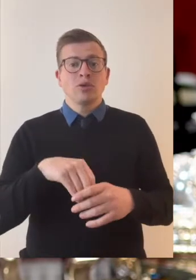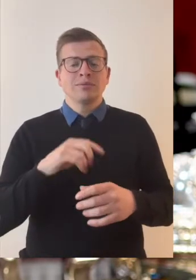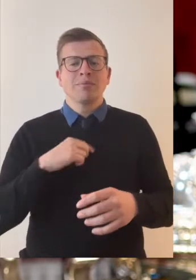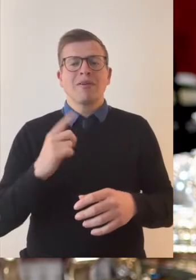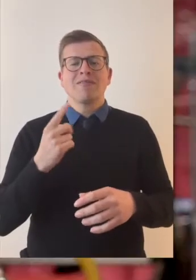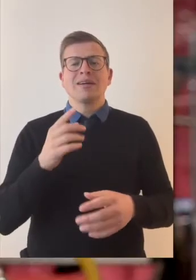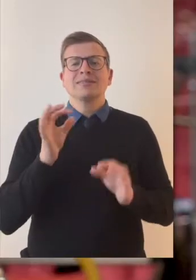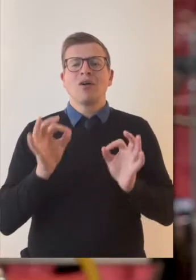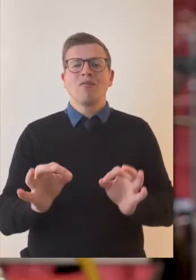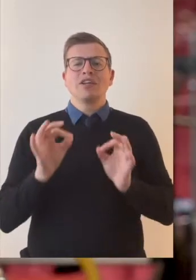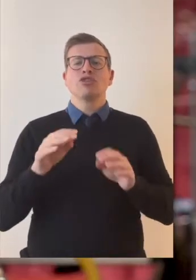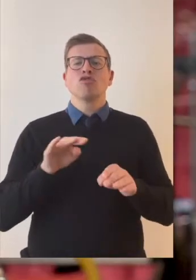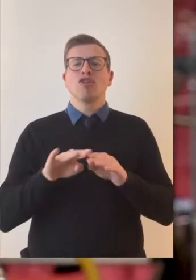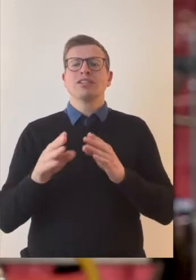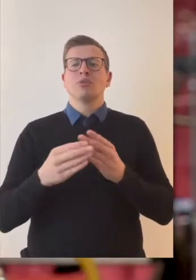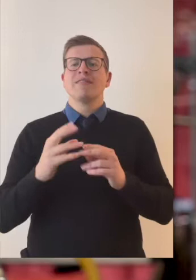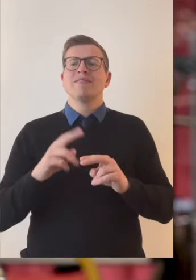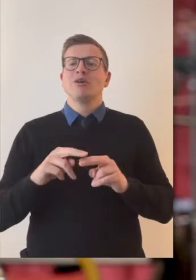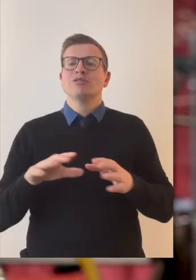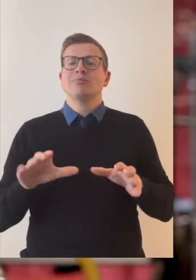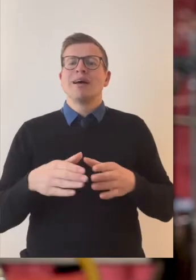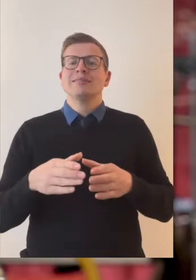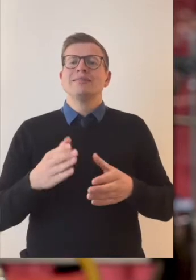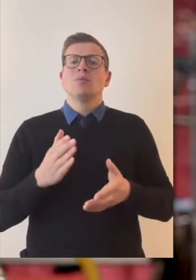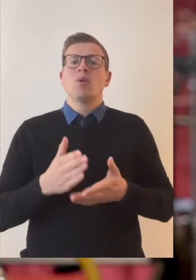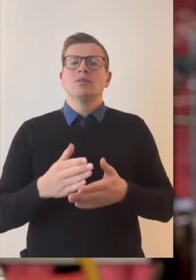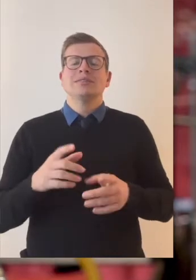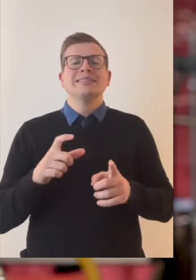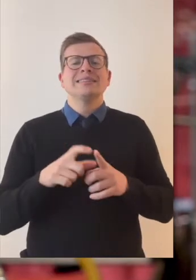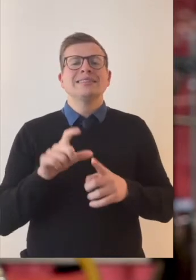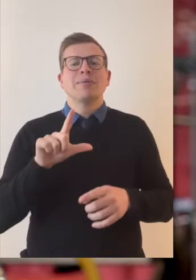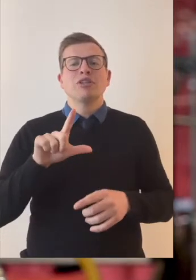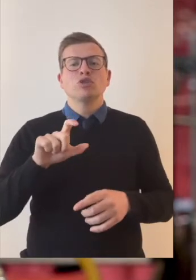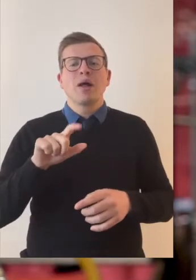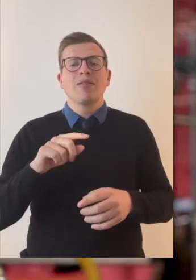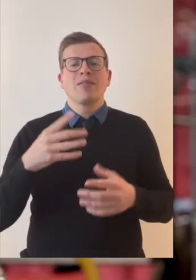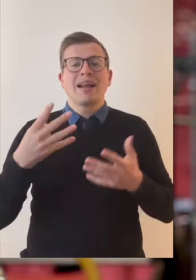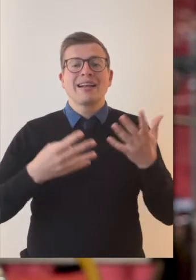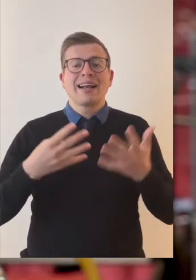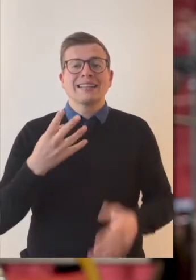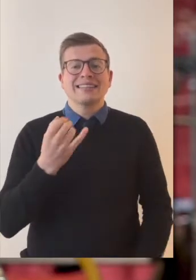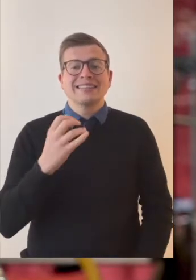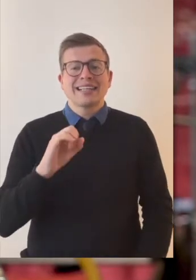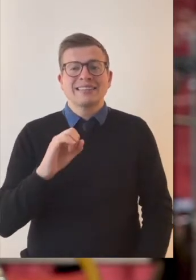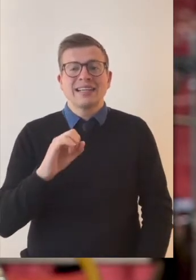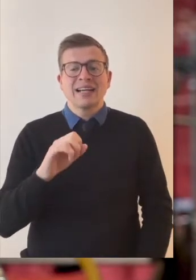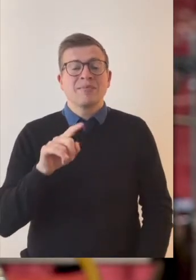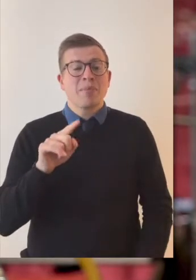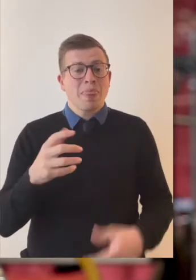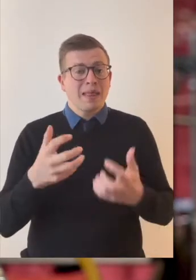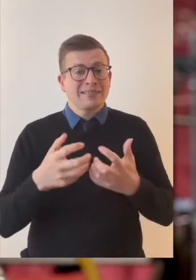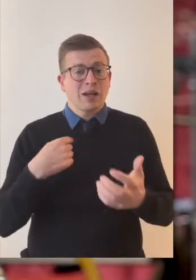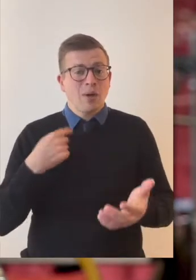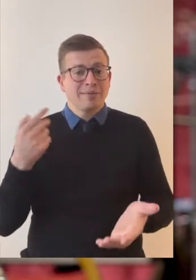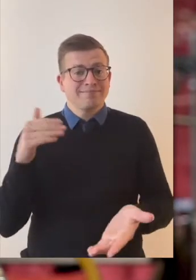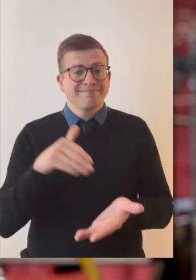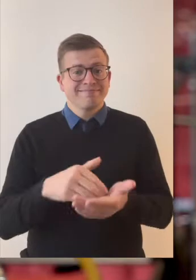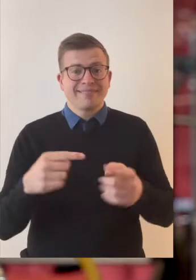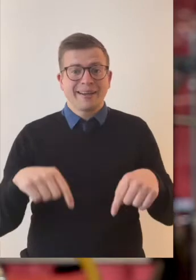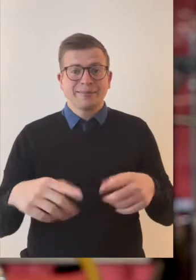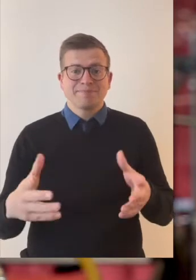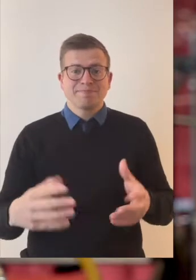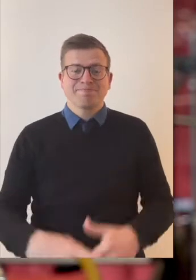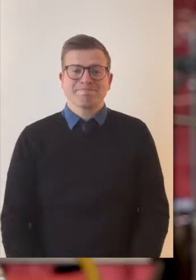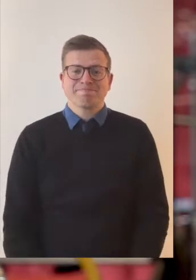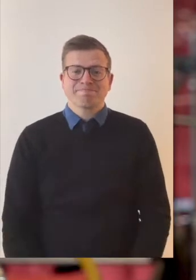And I joined my first official rehearsal with Foden Band was December the 12th, 1960. And that's how I